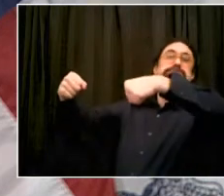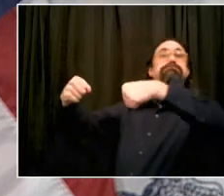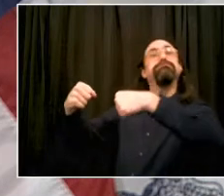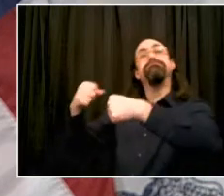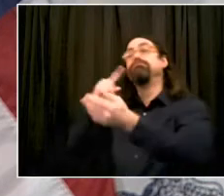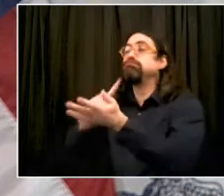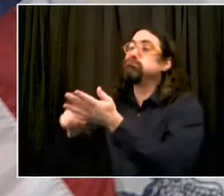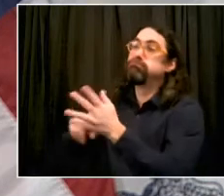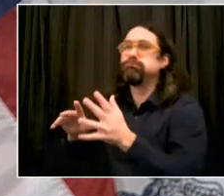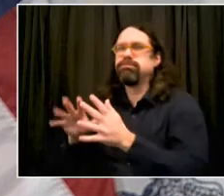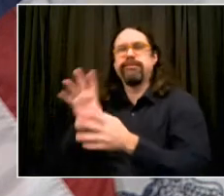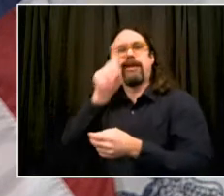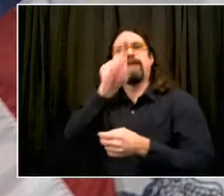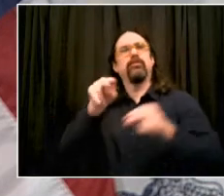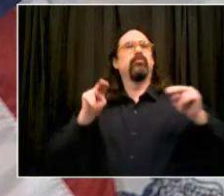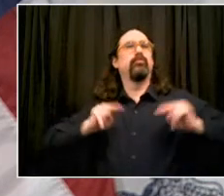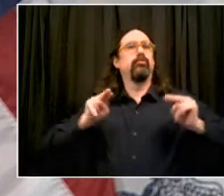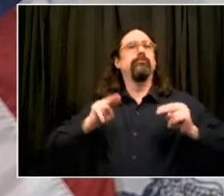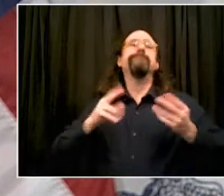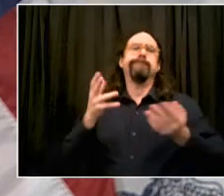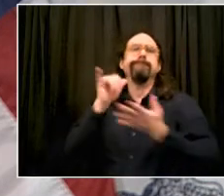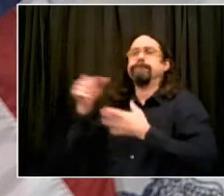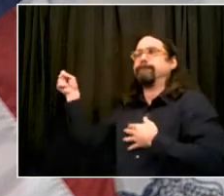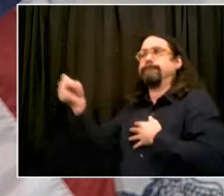so we could act. Go ahead.